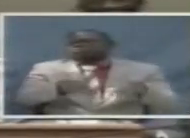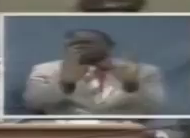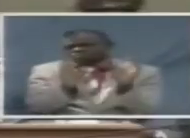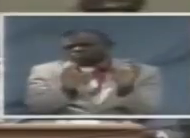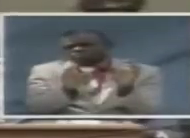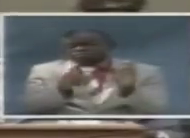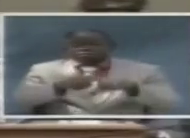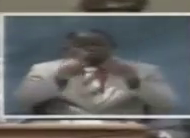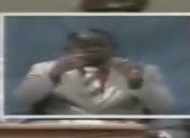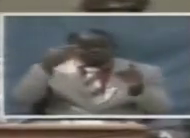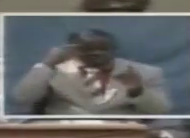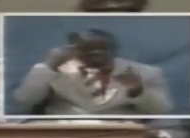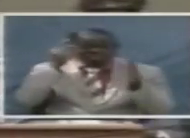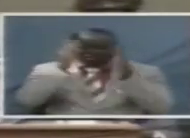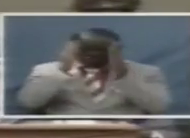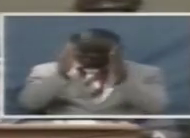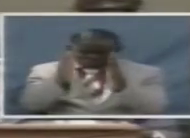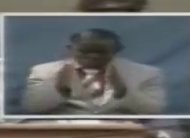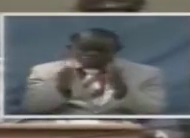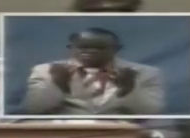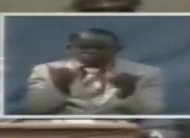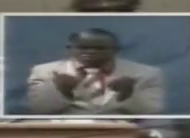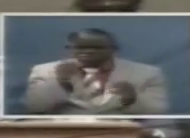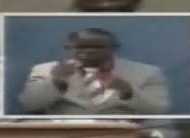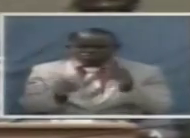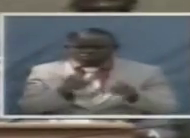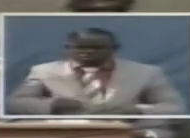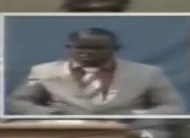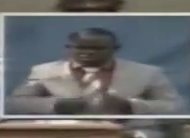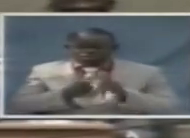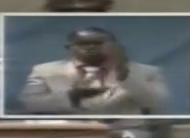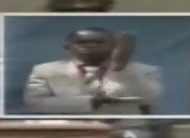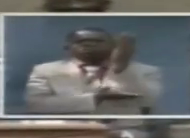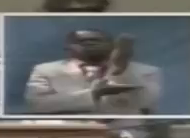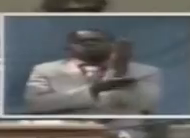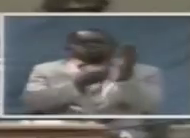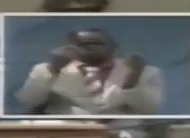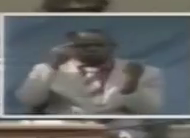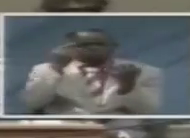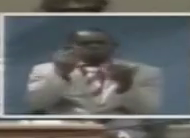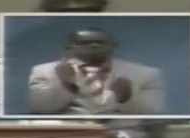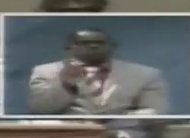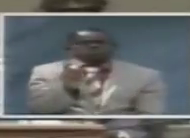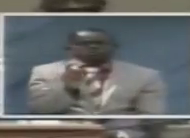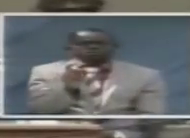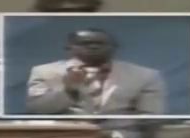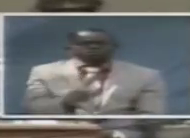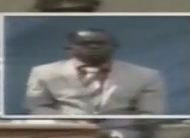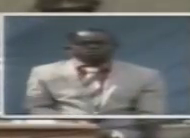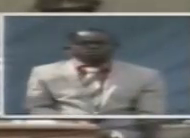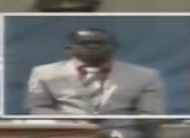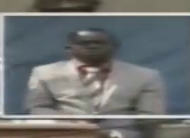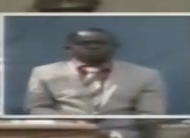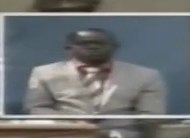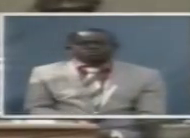our people and enhance their meaningful participation in the economy. Some inclusive